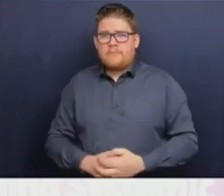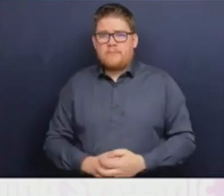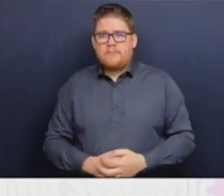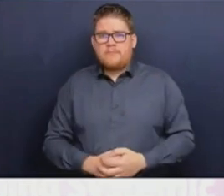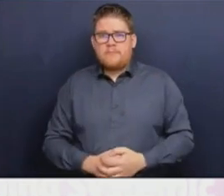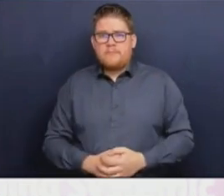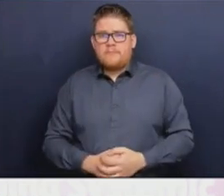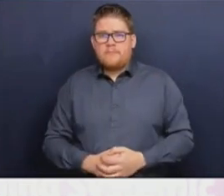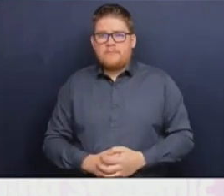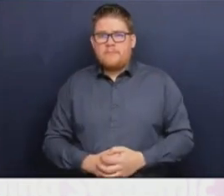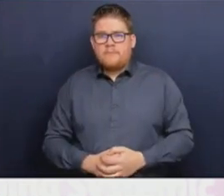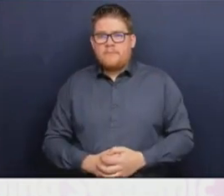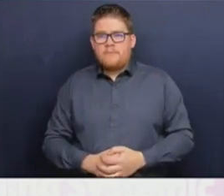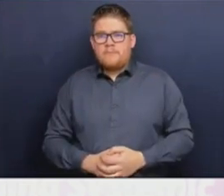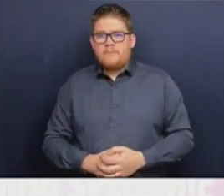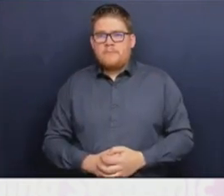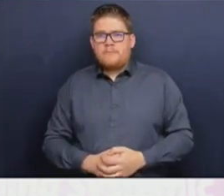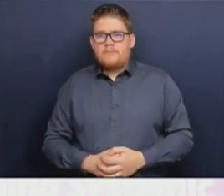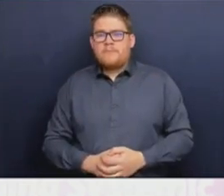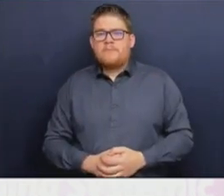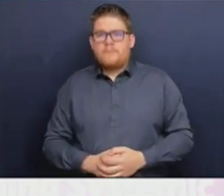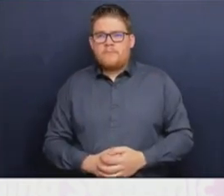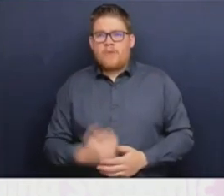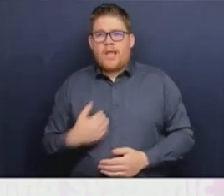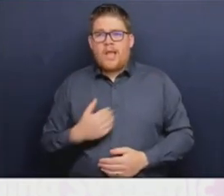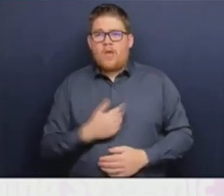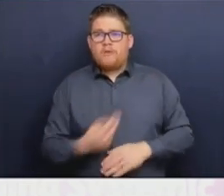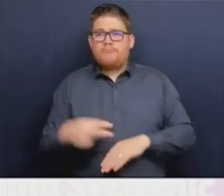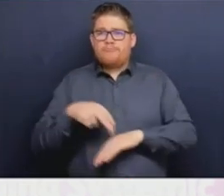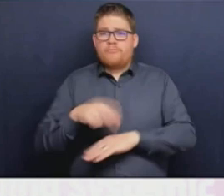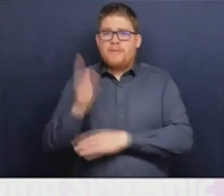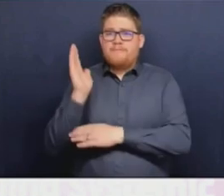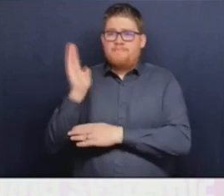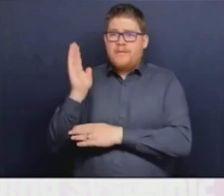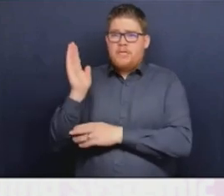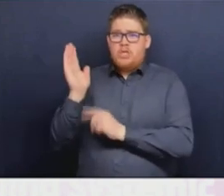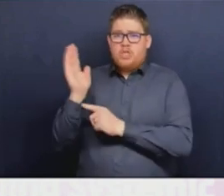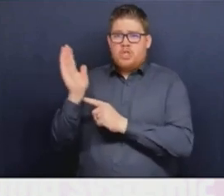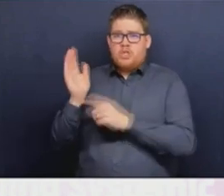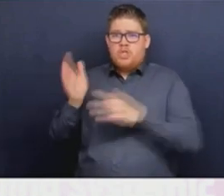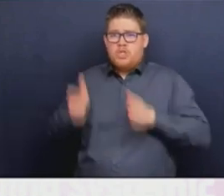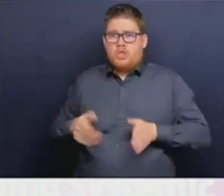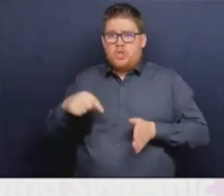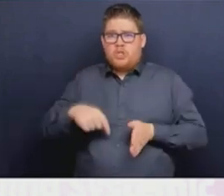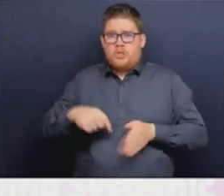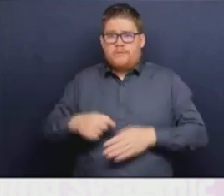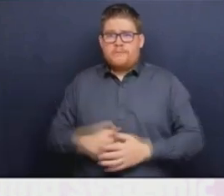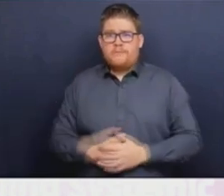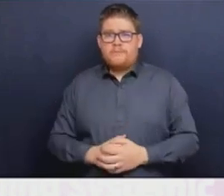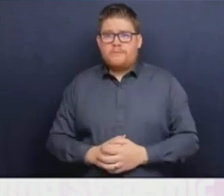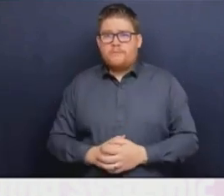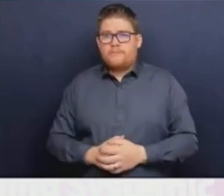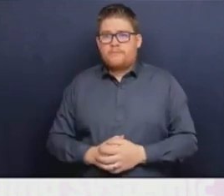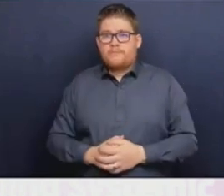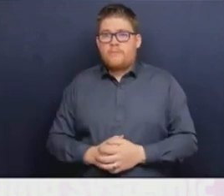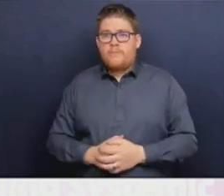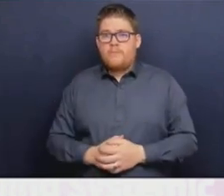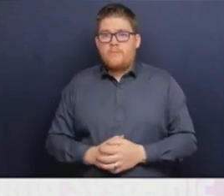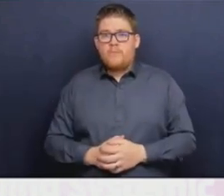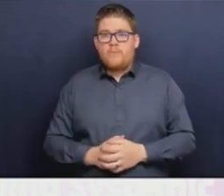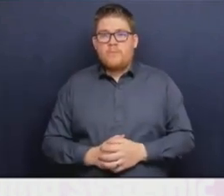go to. The speaker, he has an office to himself. But it was Raj and I have been